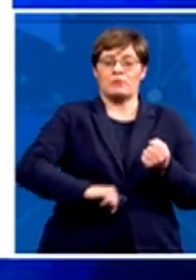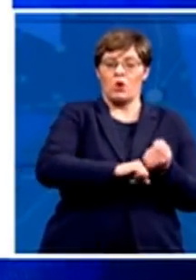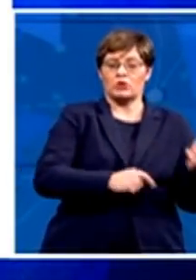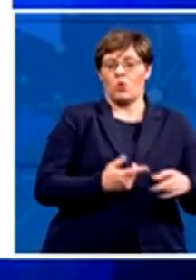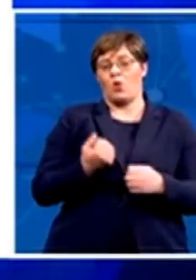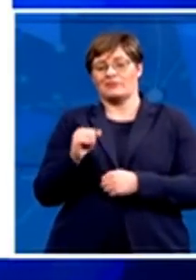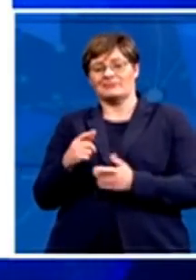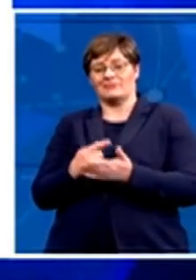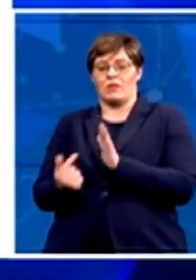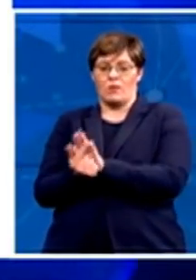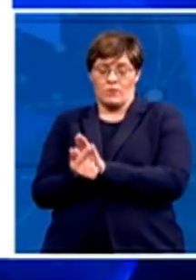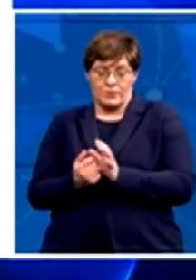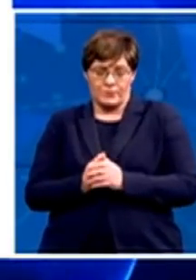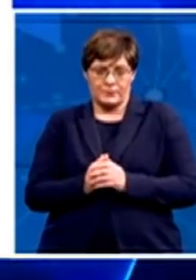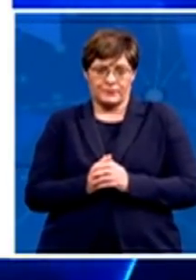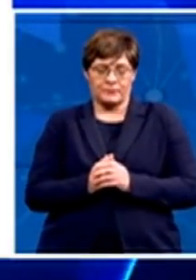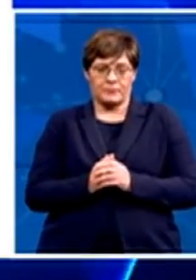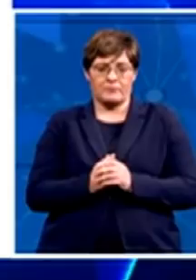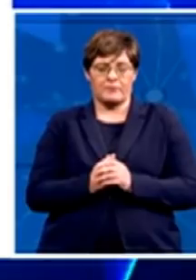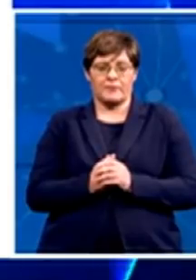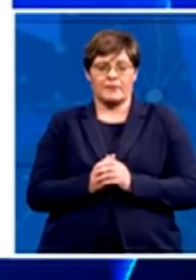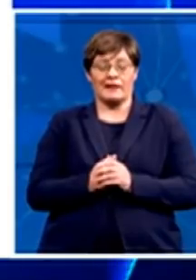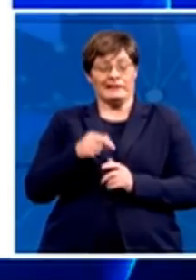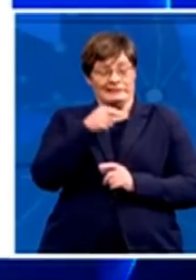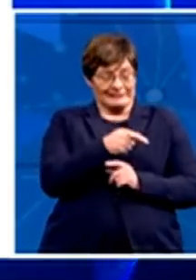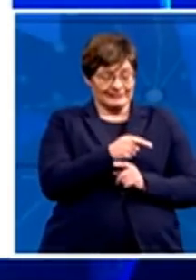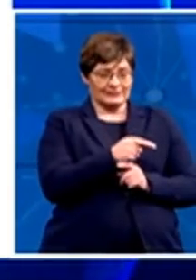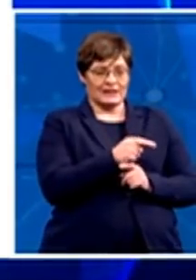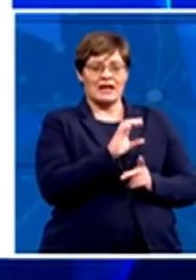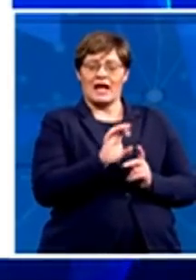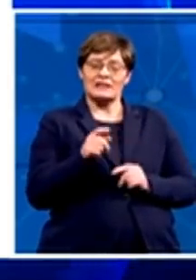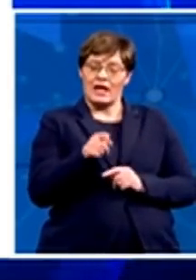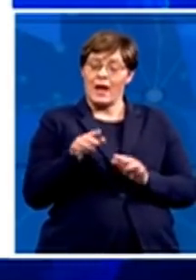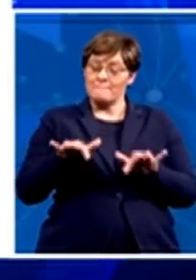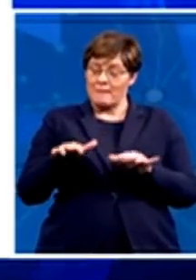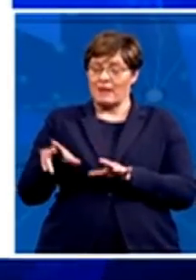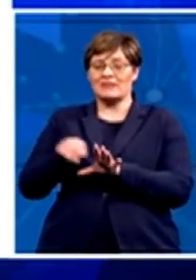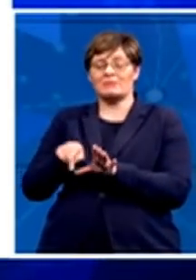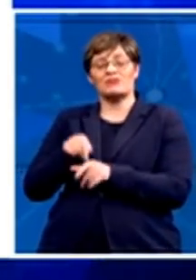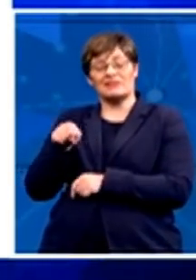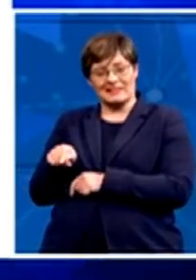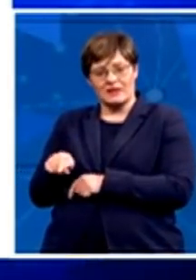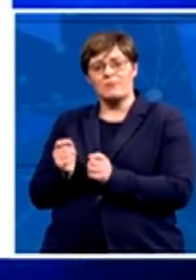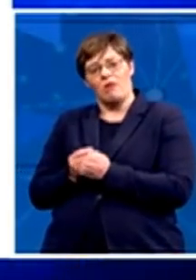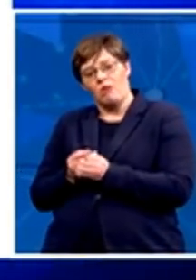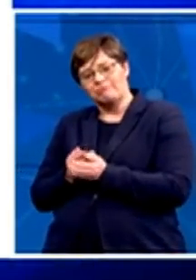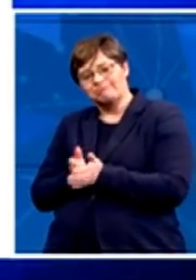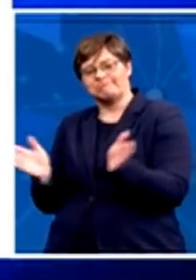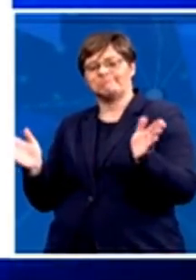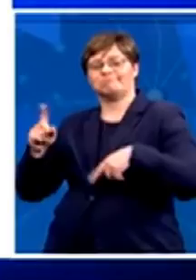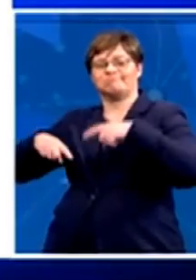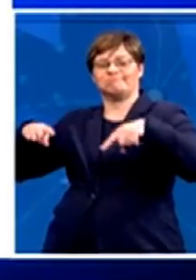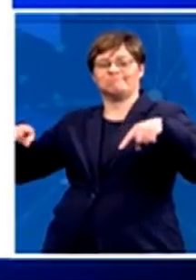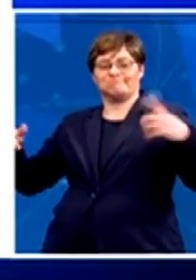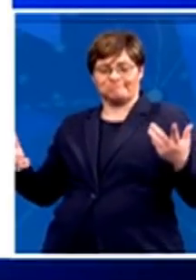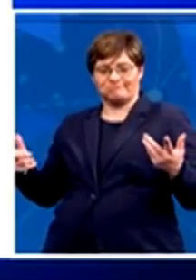case, in that case, the public participation process will be very wide, and the relevant committee can be expected to hear